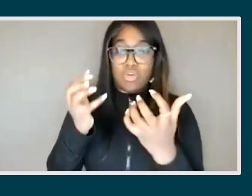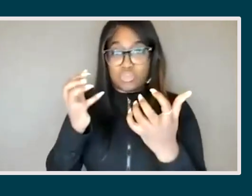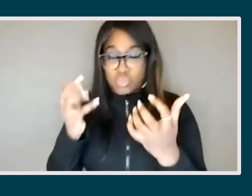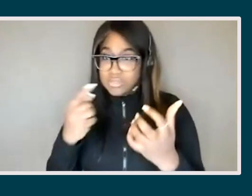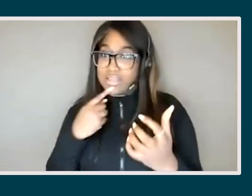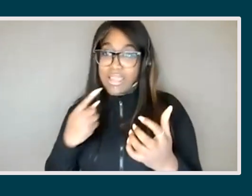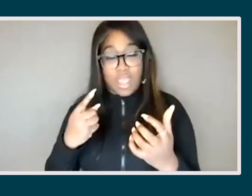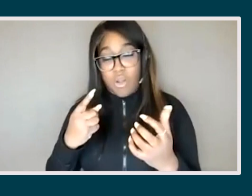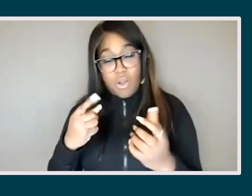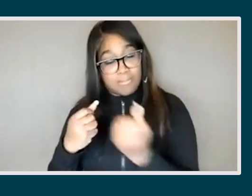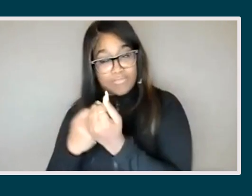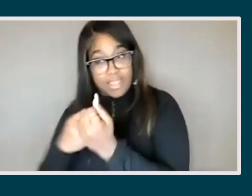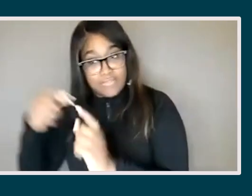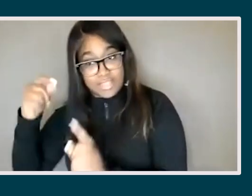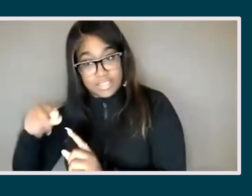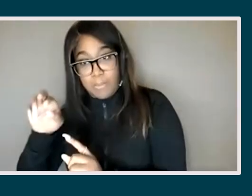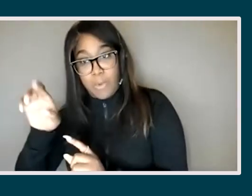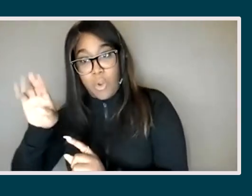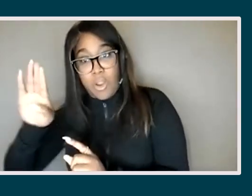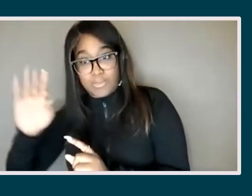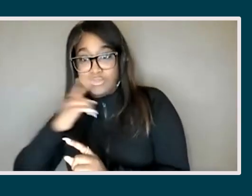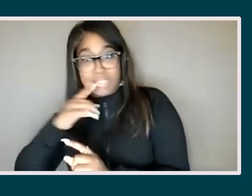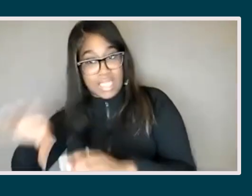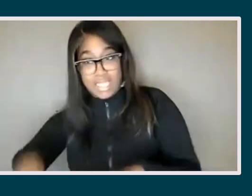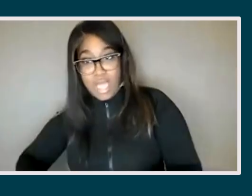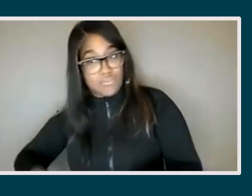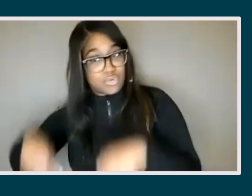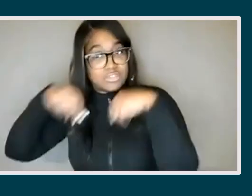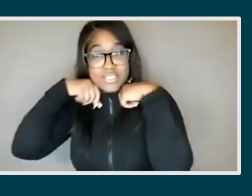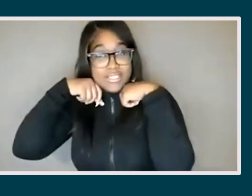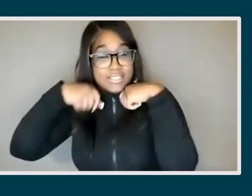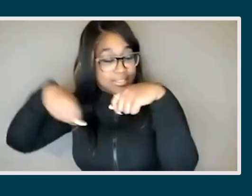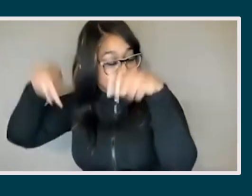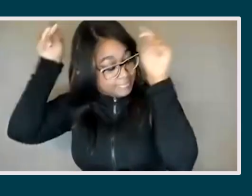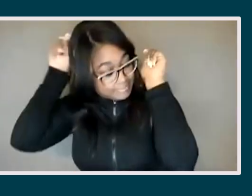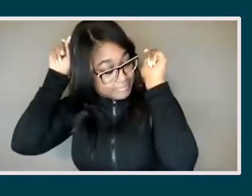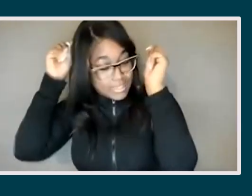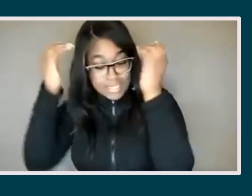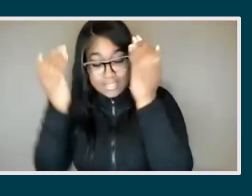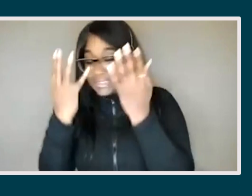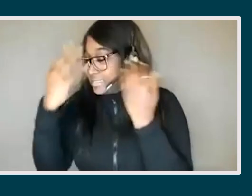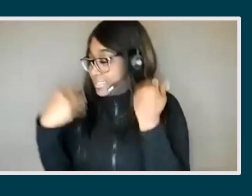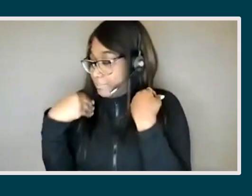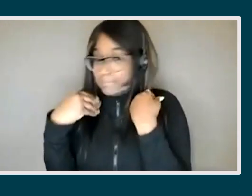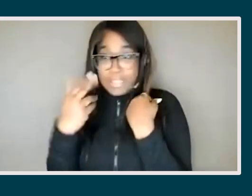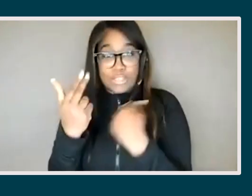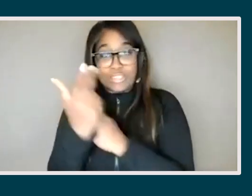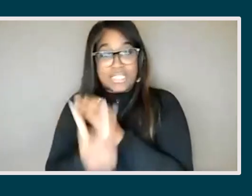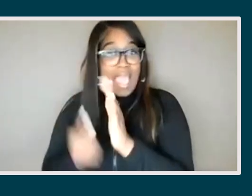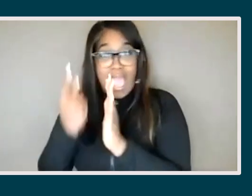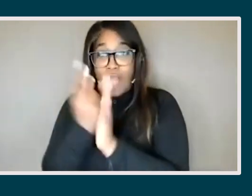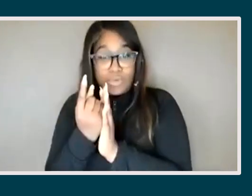big fan also, Barb, of getting under the covers and pulling, them up over my head and sleeping 13 hours to